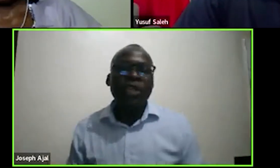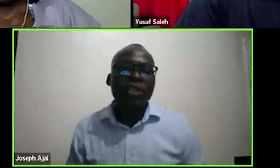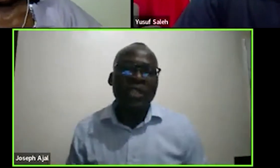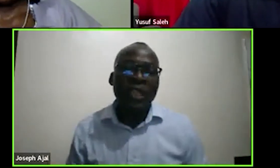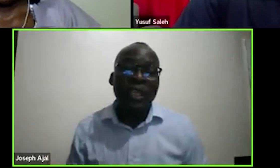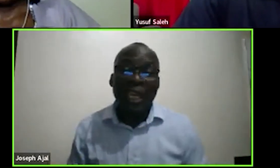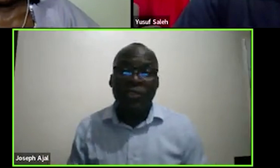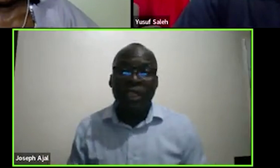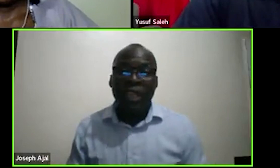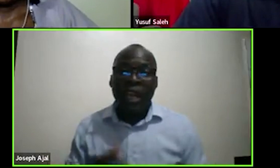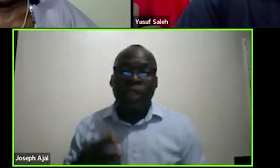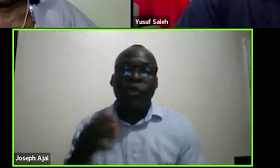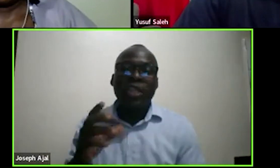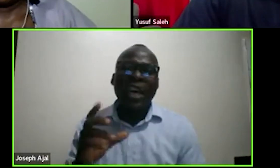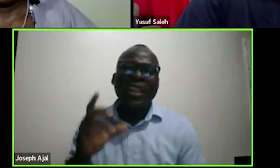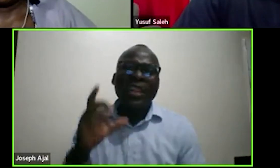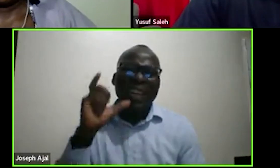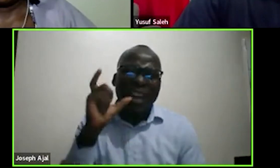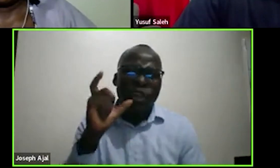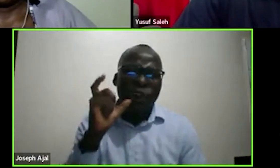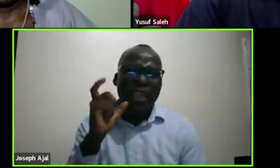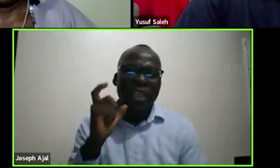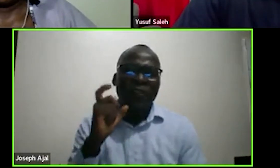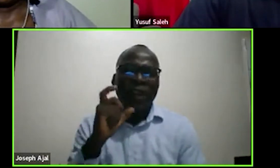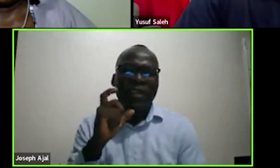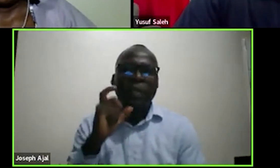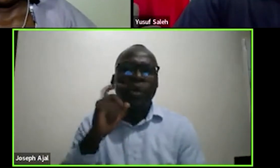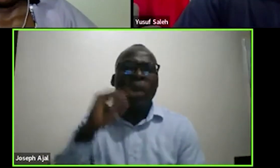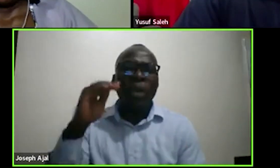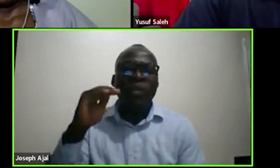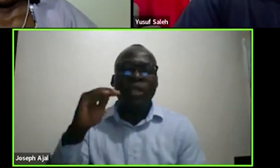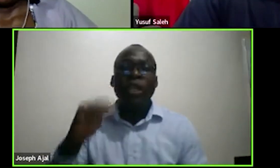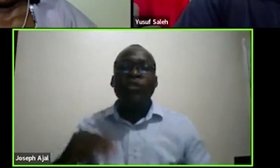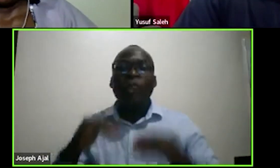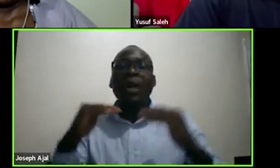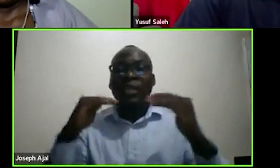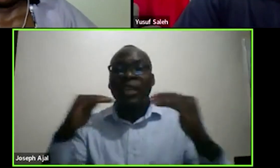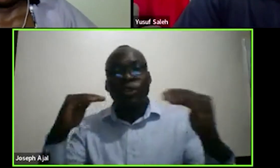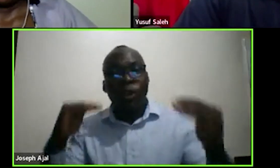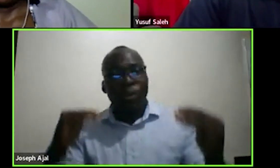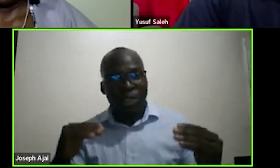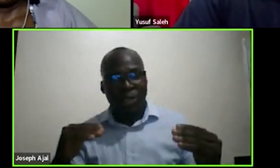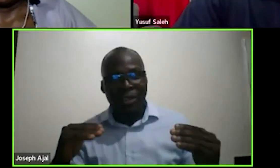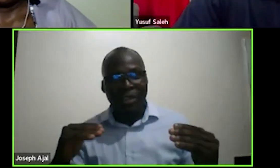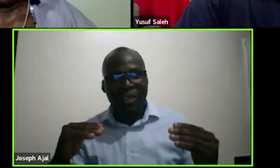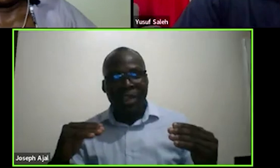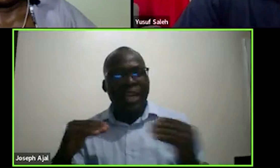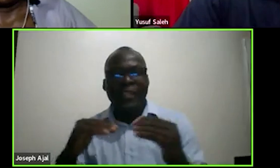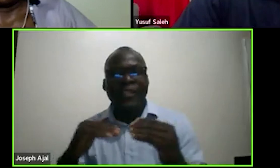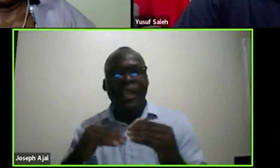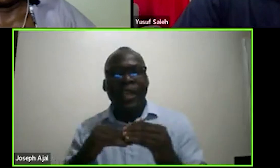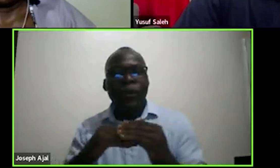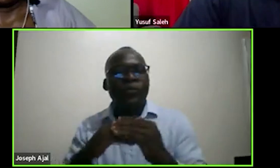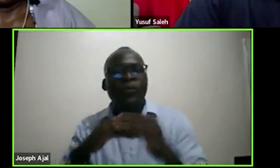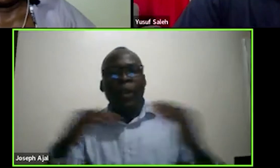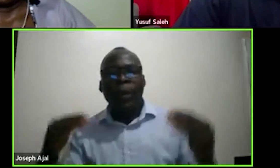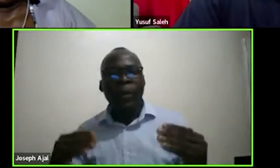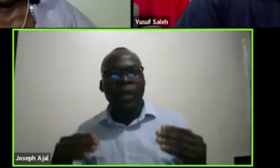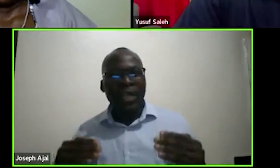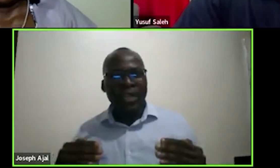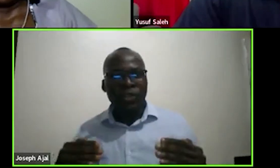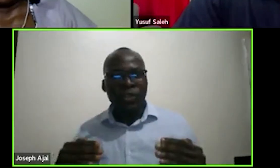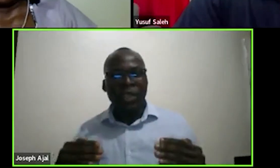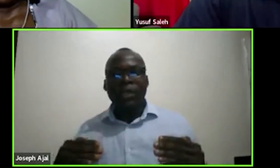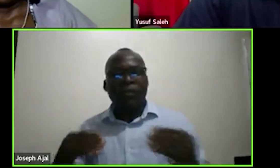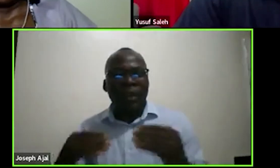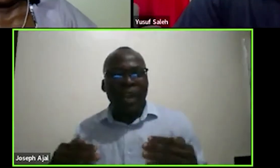HR practitioners in the country has gotten her third non-executive director board appointment to a multinational corporation. And this is a lady who is very well known